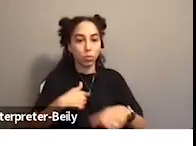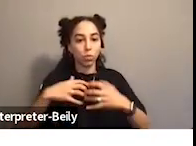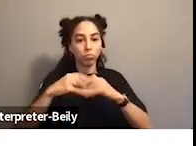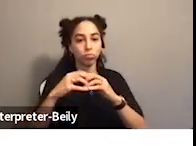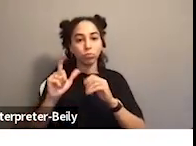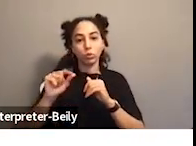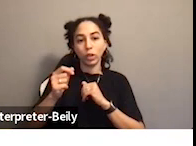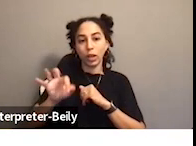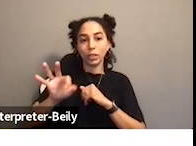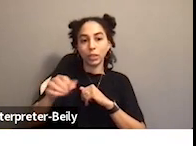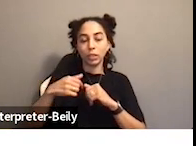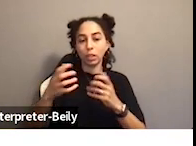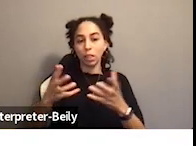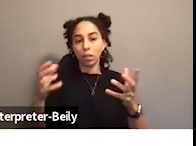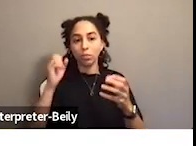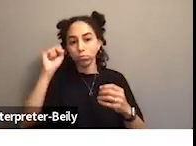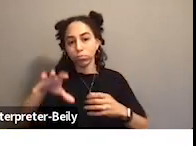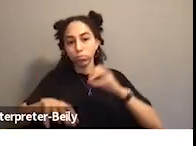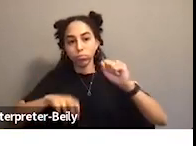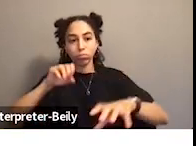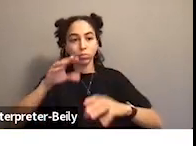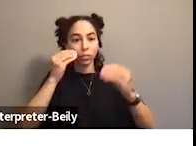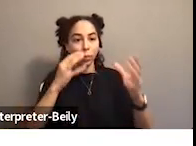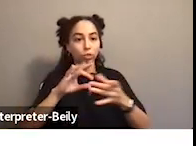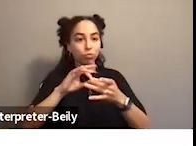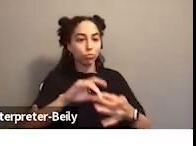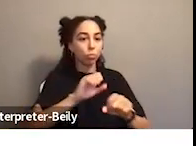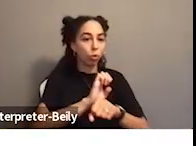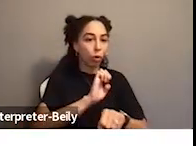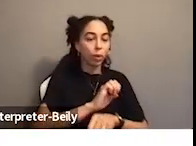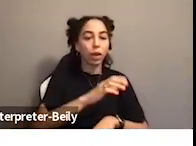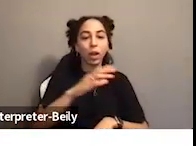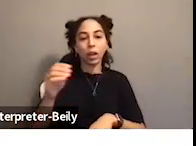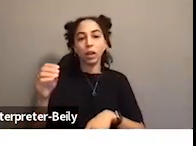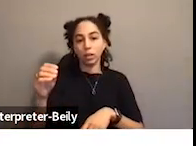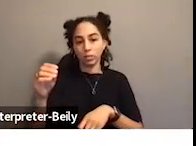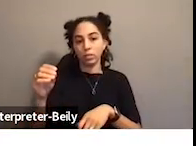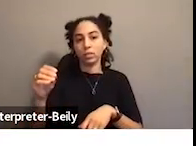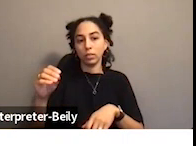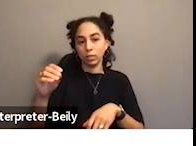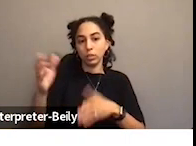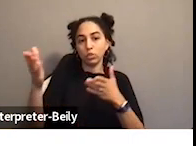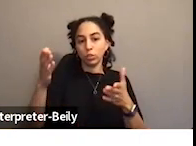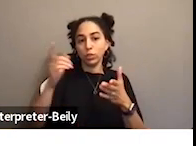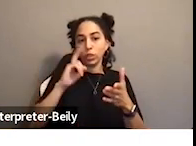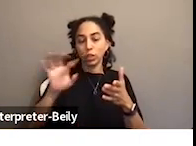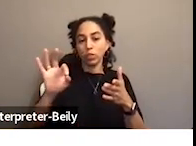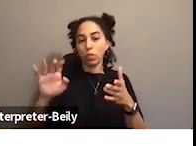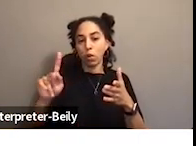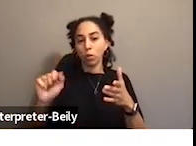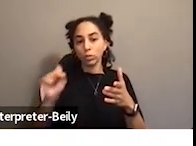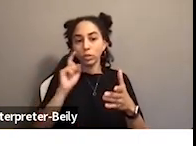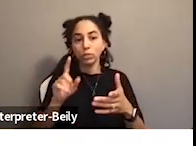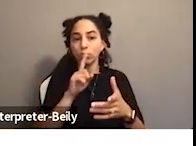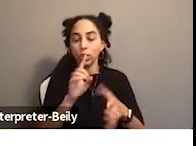that gives us information around employment and day services for folks, which is really important as we